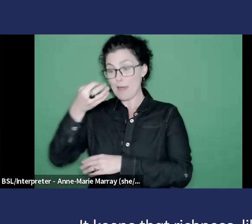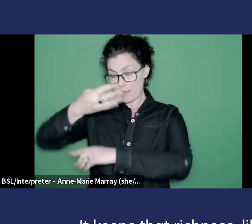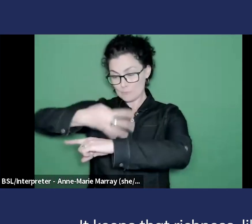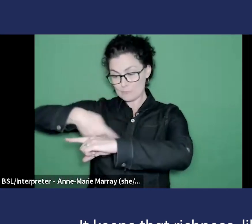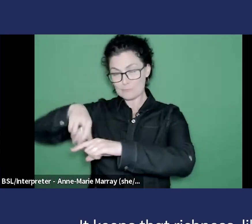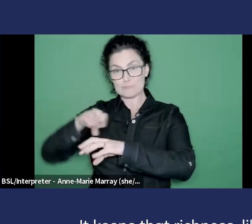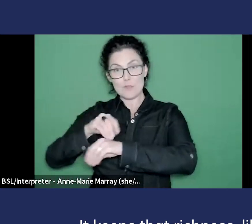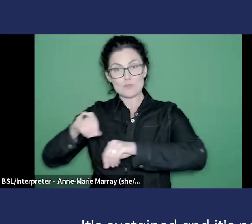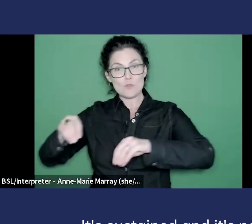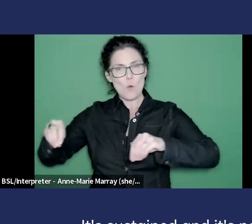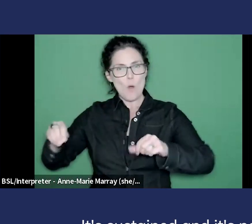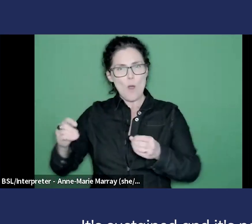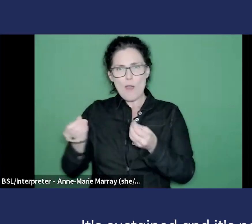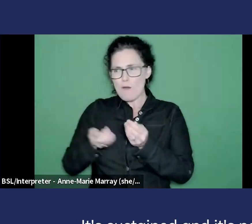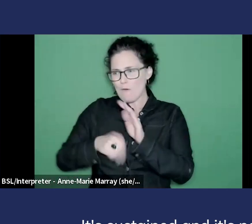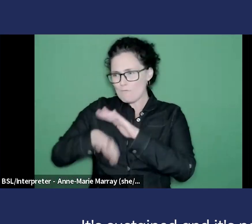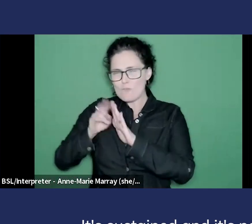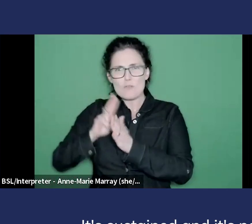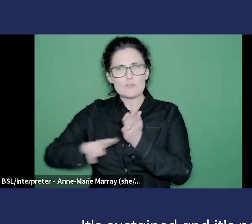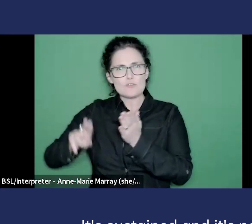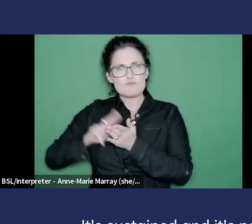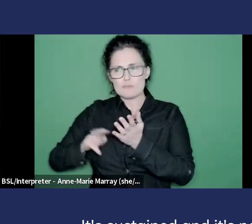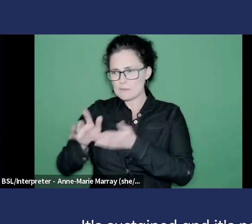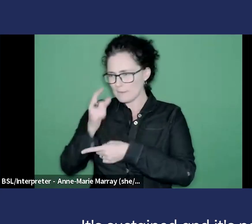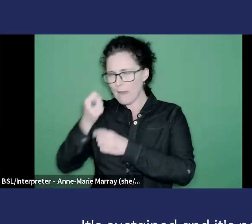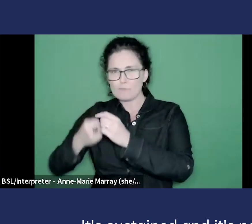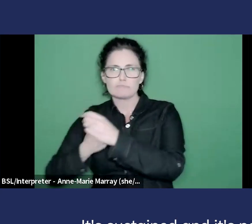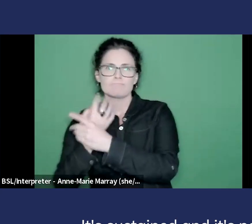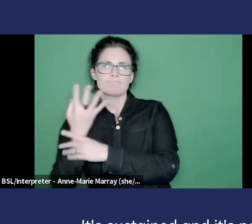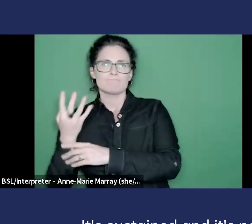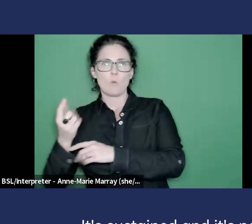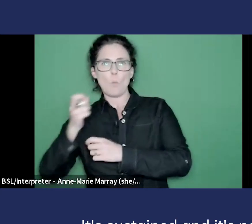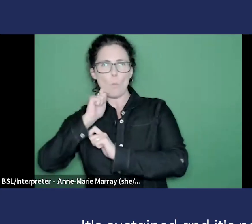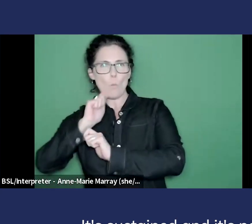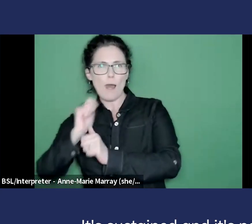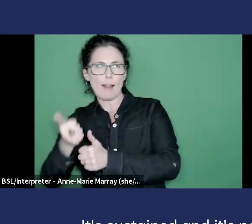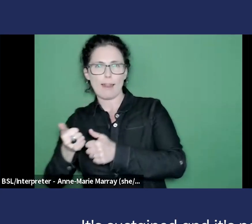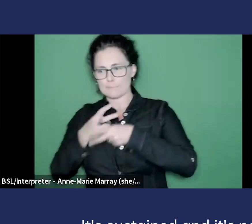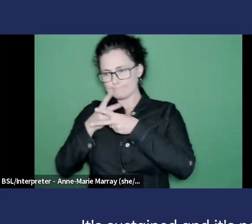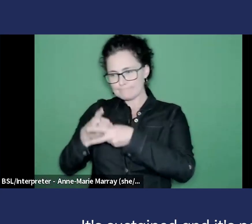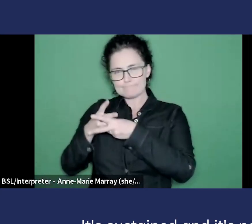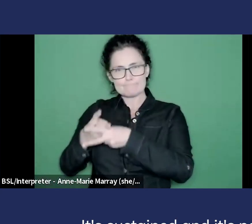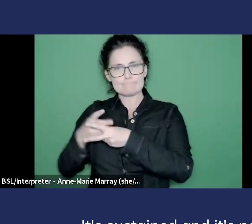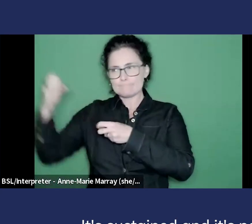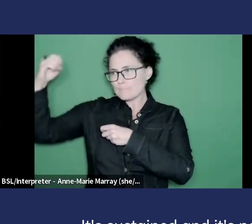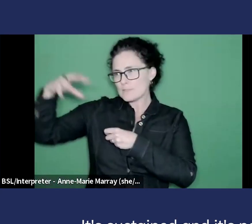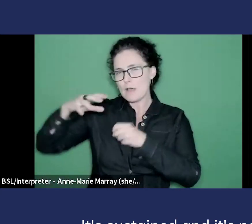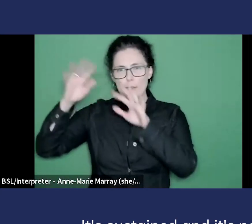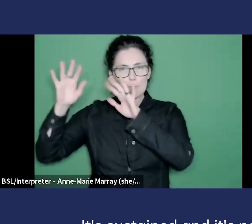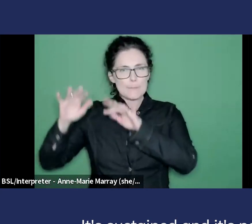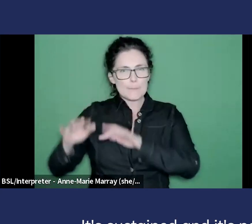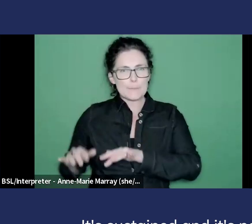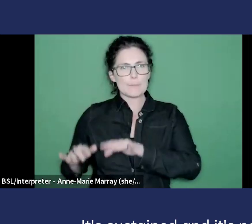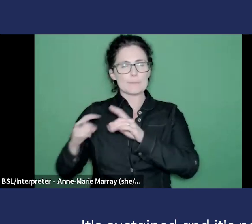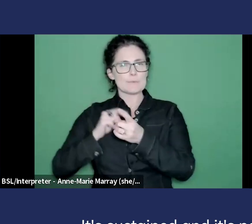nutrient-rich soil. It's sustained and it's nourished to ensure that we still remain in